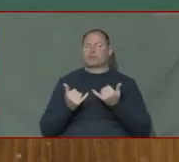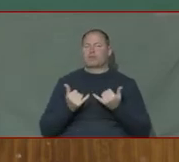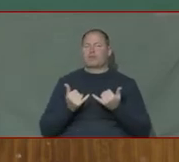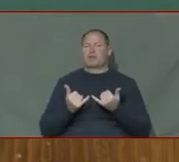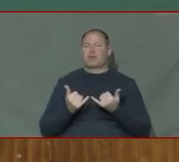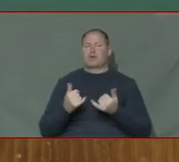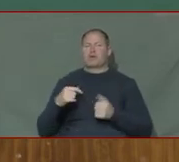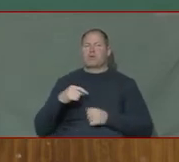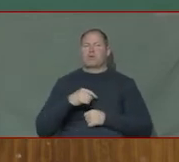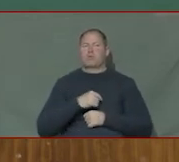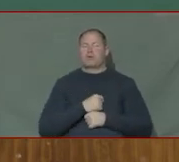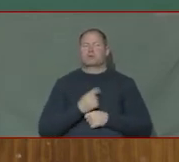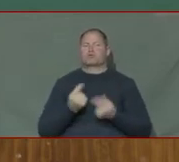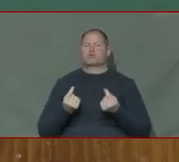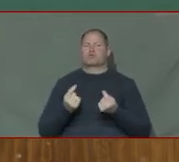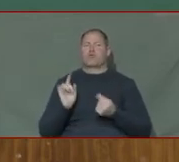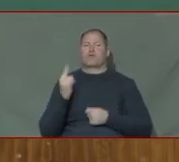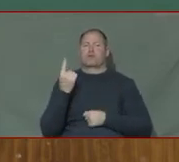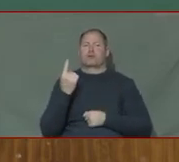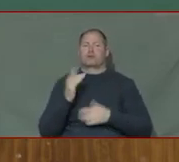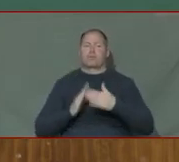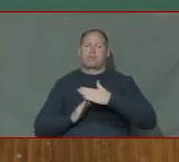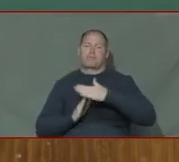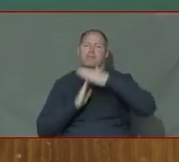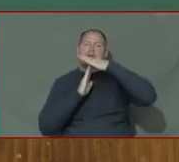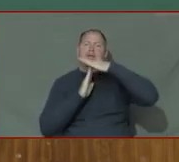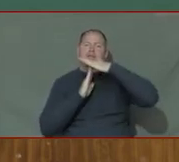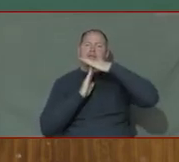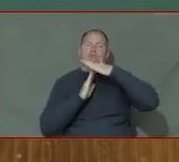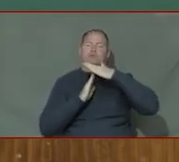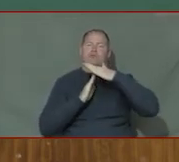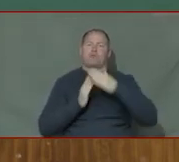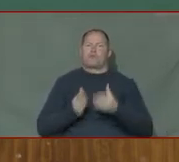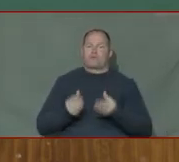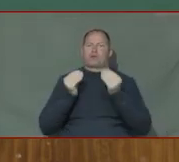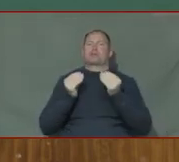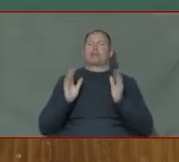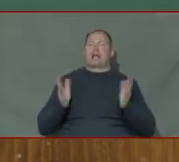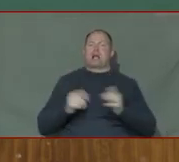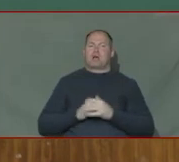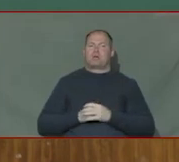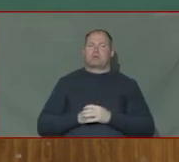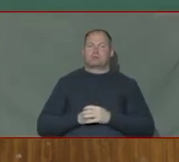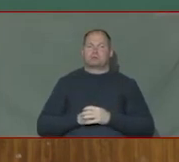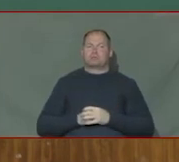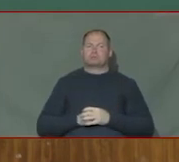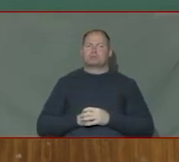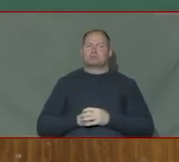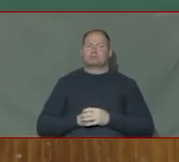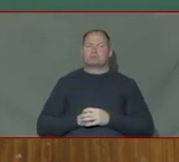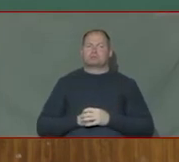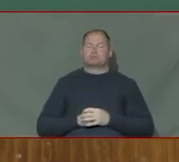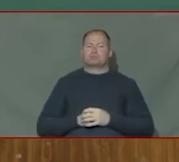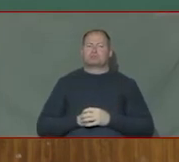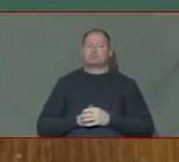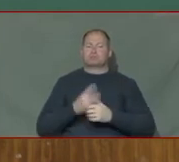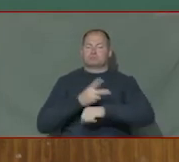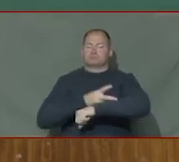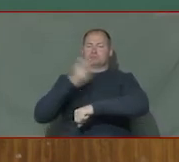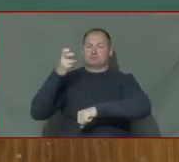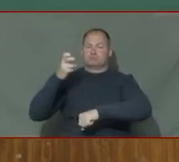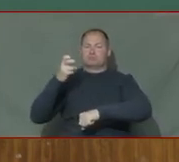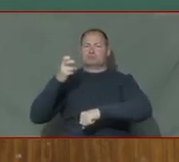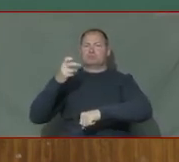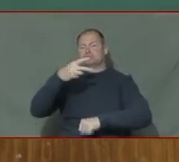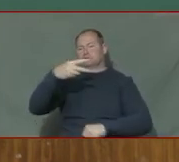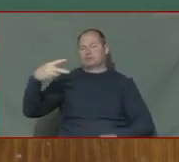have to find the maximum. How do you find the maximum? Differentiate and let it equal to 0. So how do